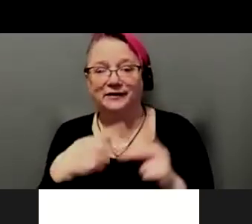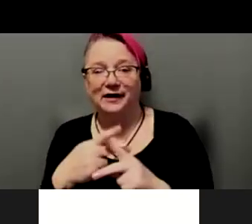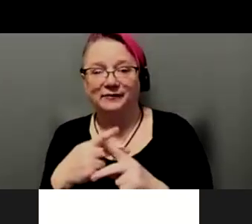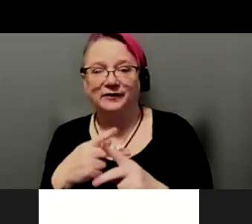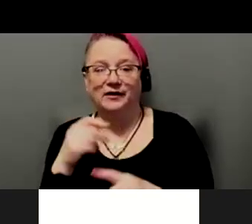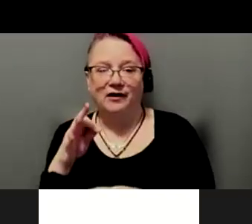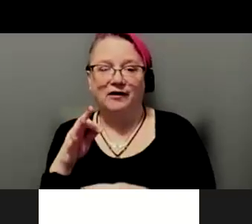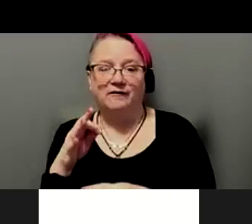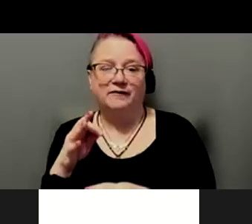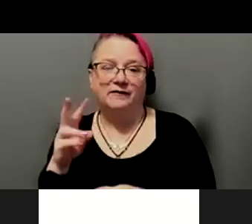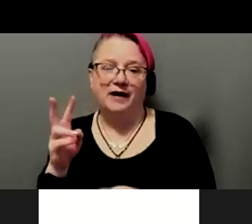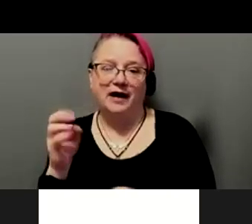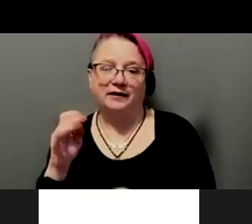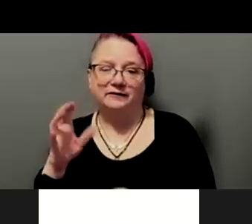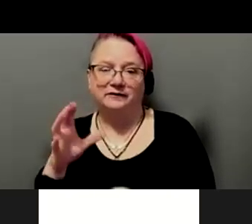that.